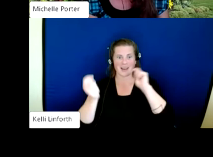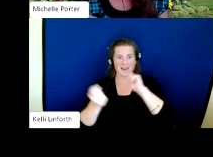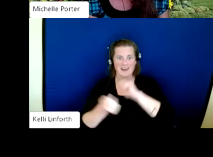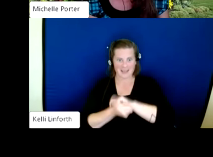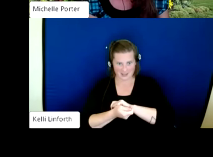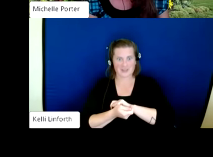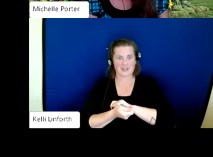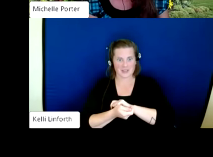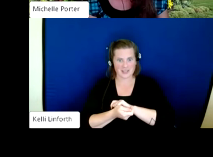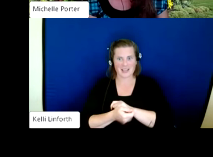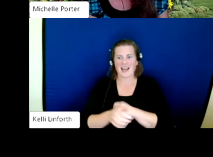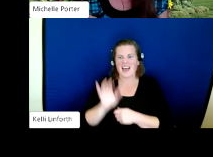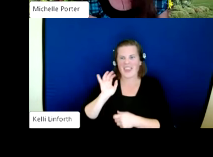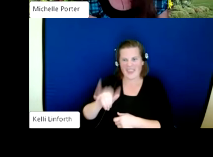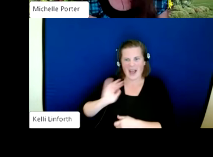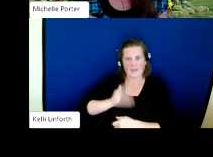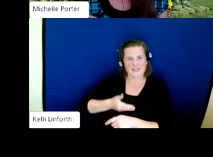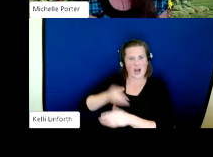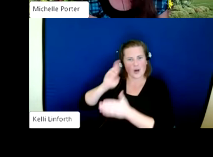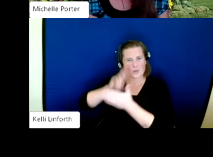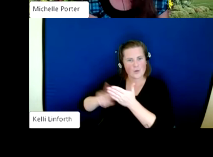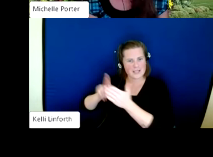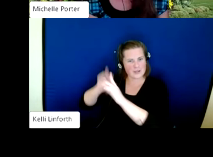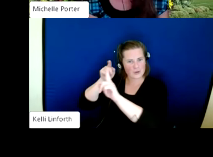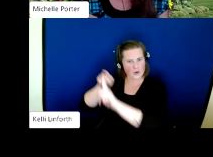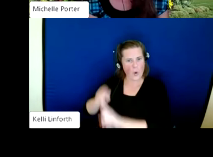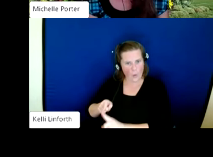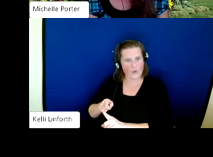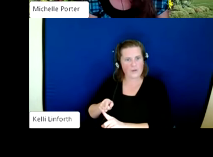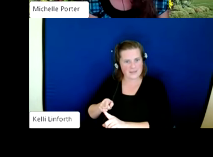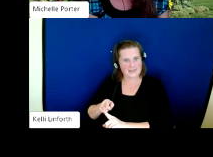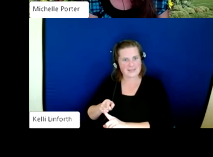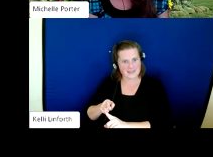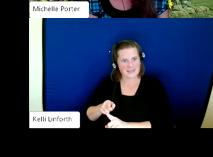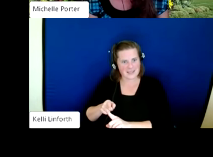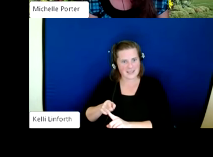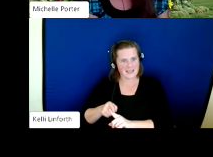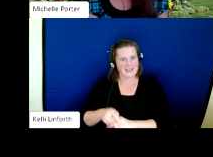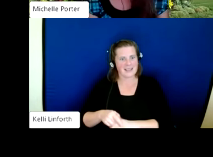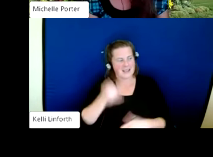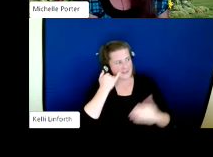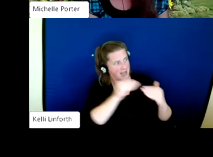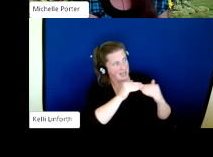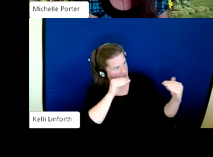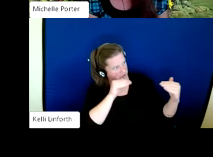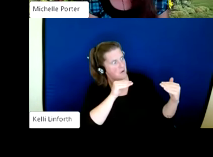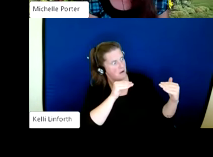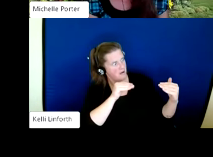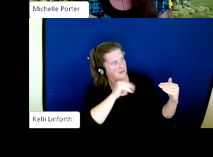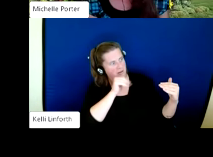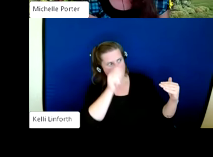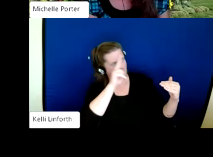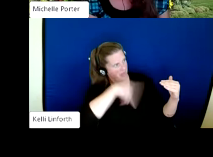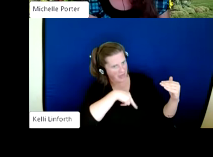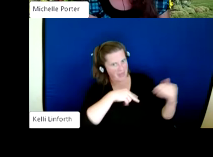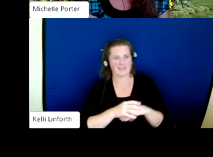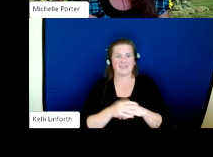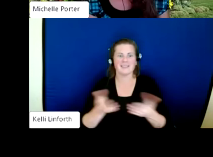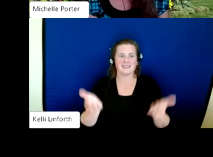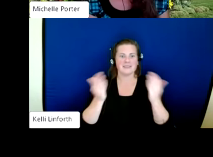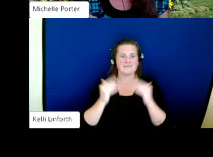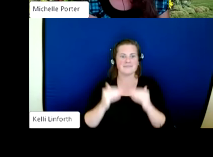of research targets of the program, more measures taken from surveys. And then we